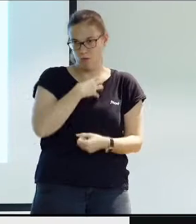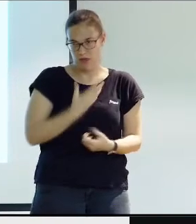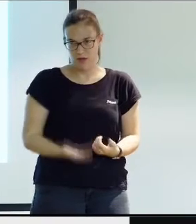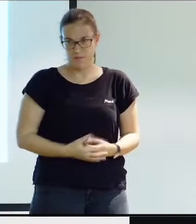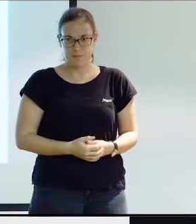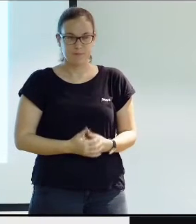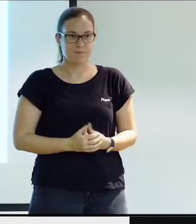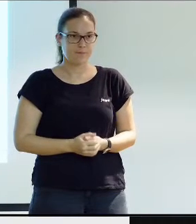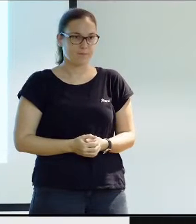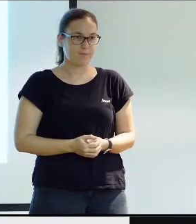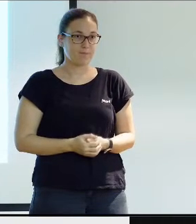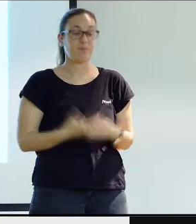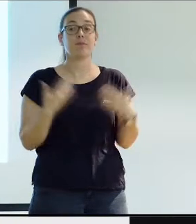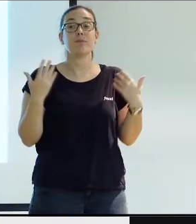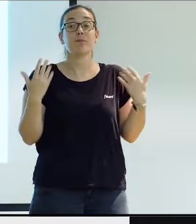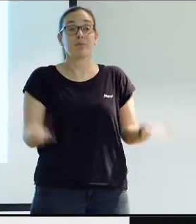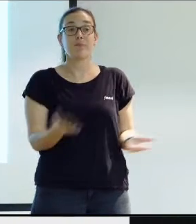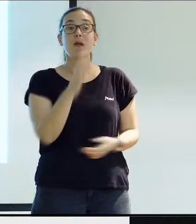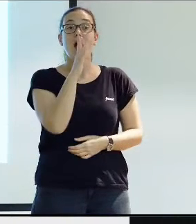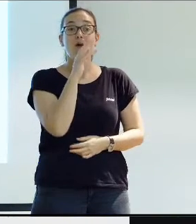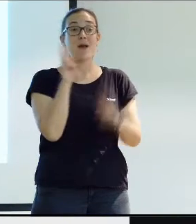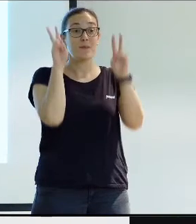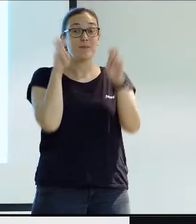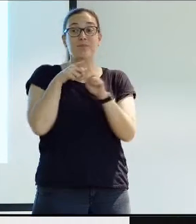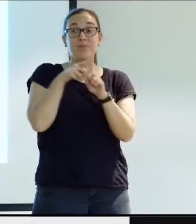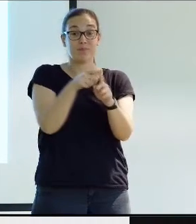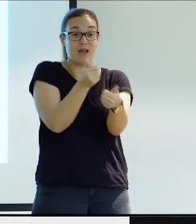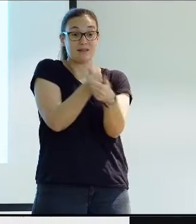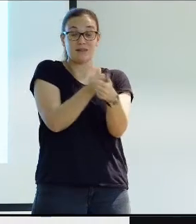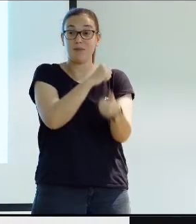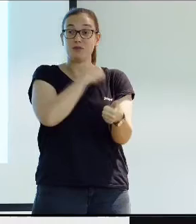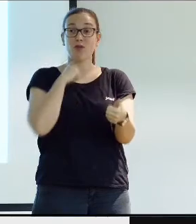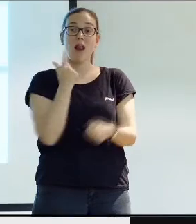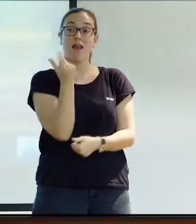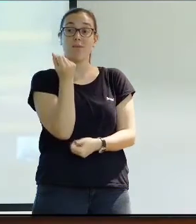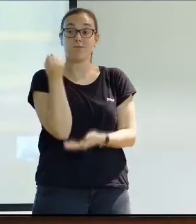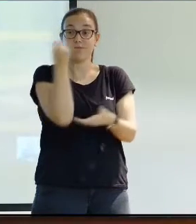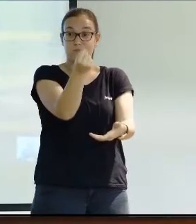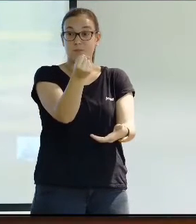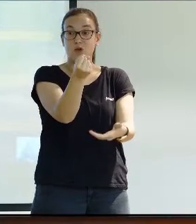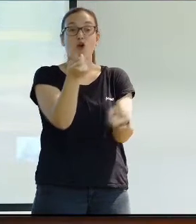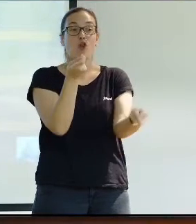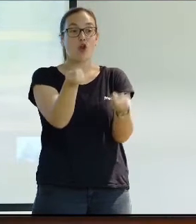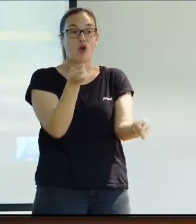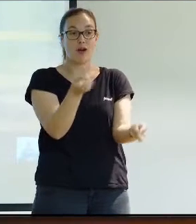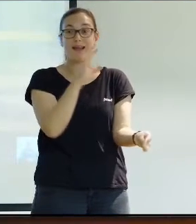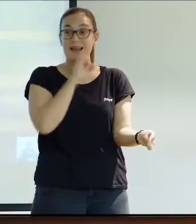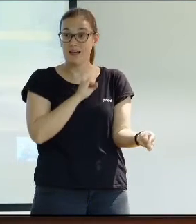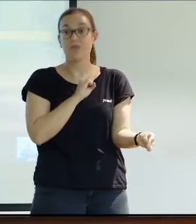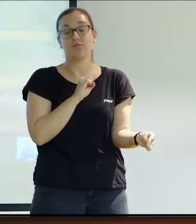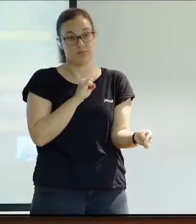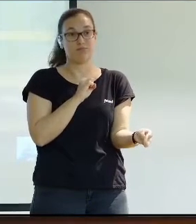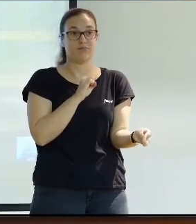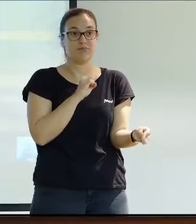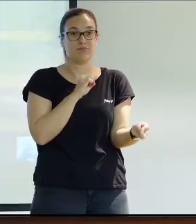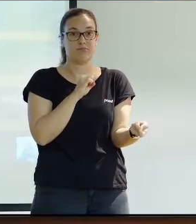The funding for the personal assistance must also be controlled by and allocated